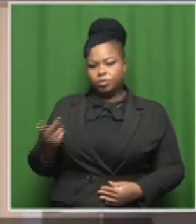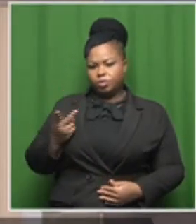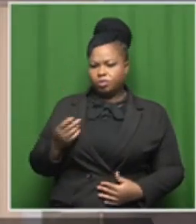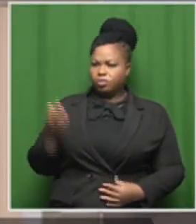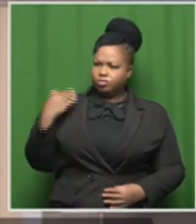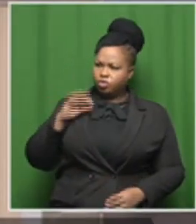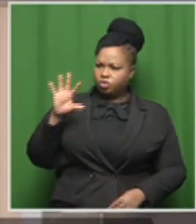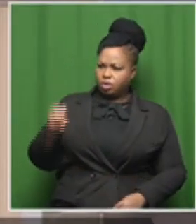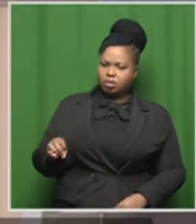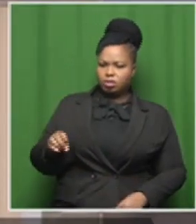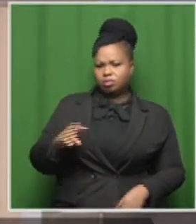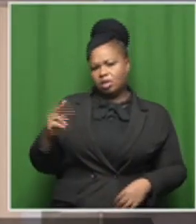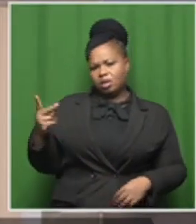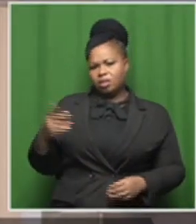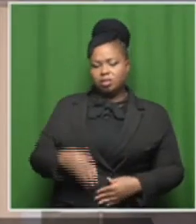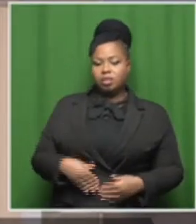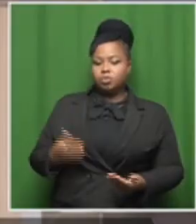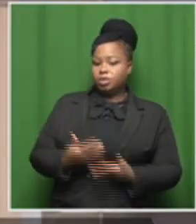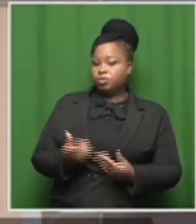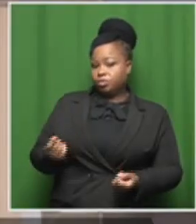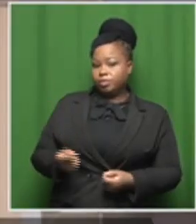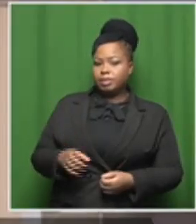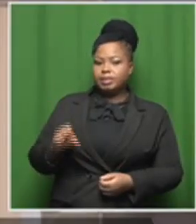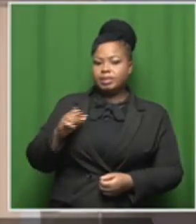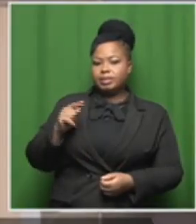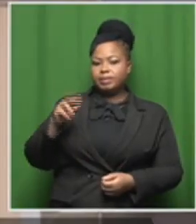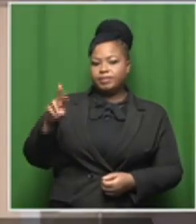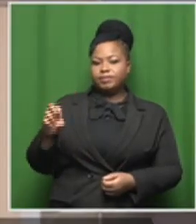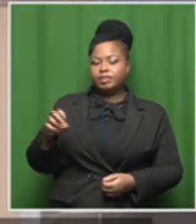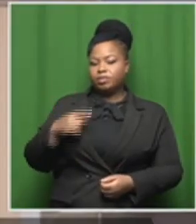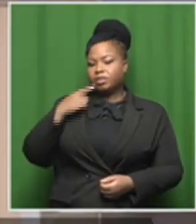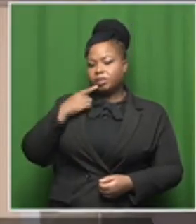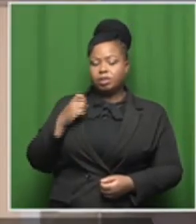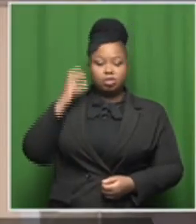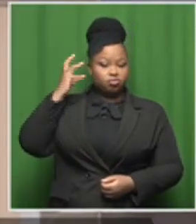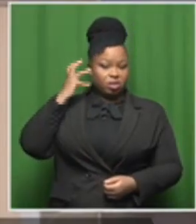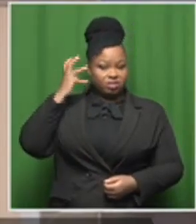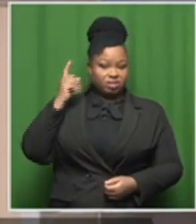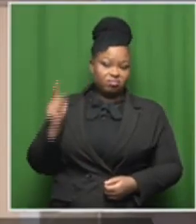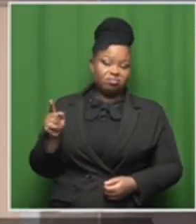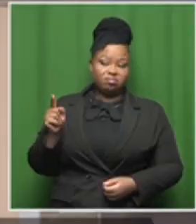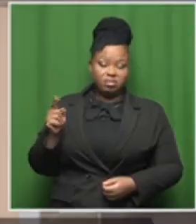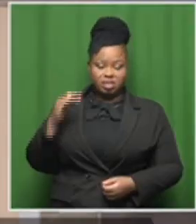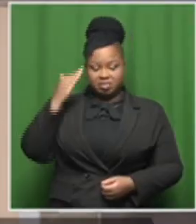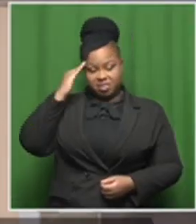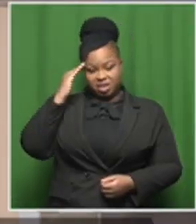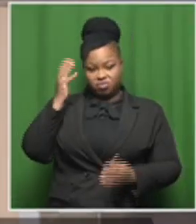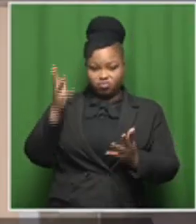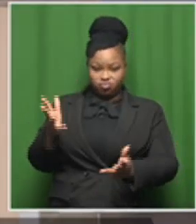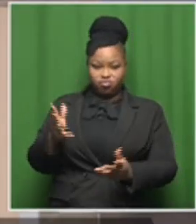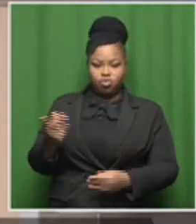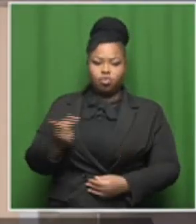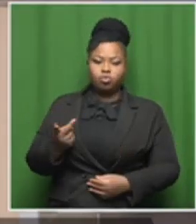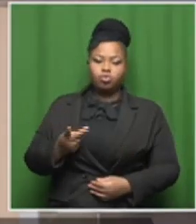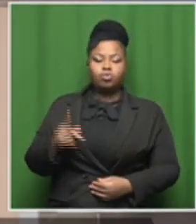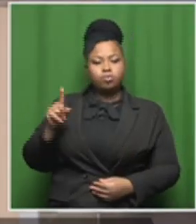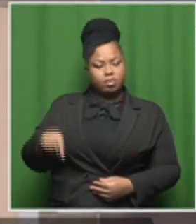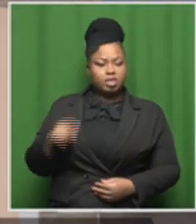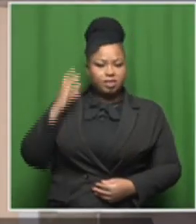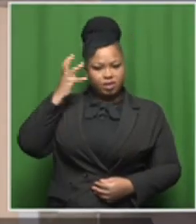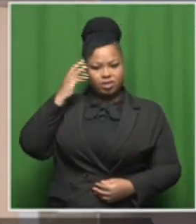what is non-negotiable. Steve has a good saying called crazy is also a mindset. I think you need to have a crazy